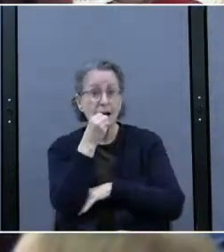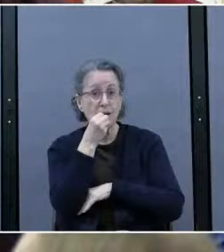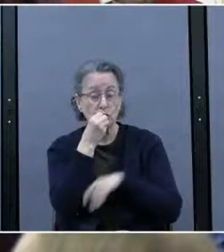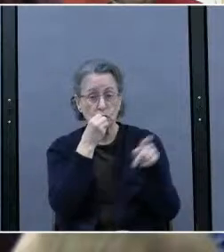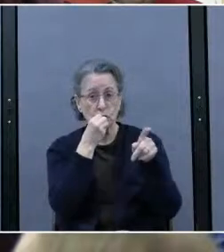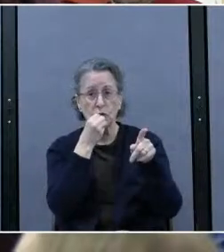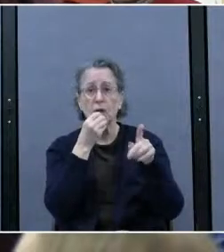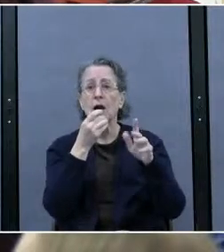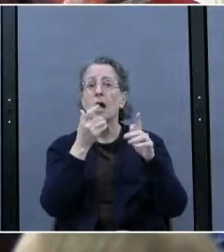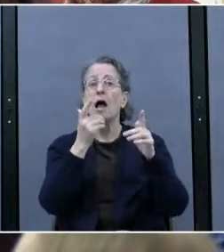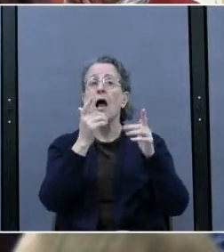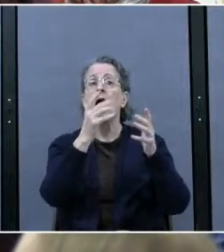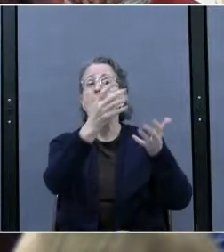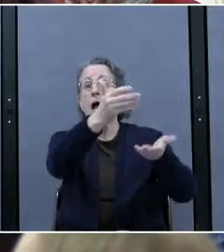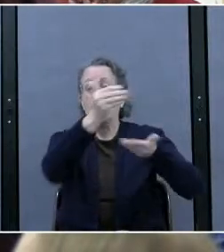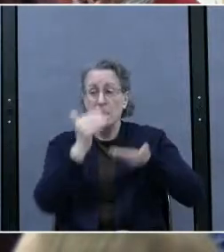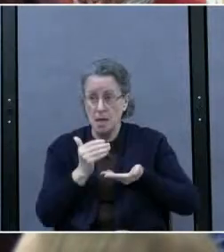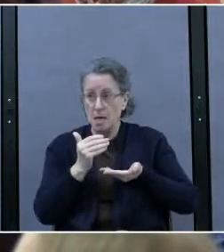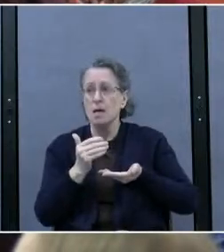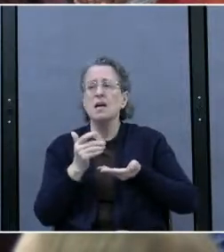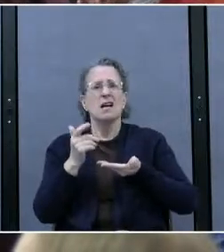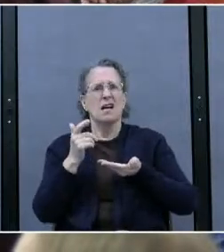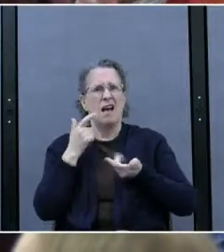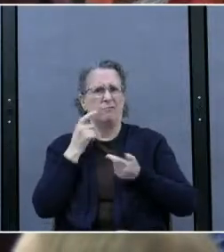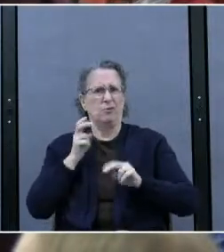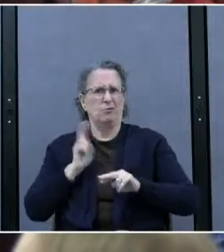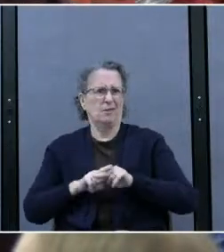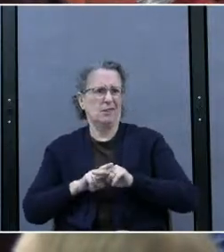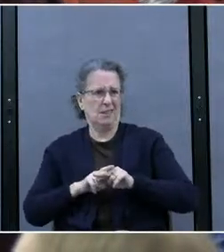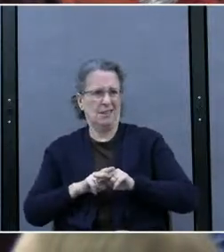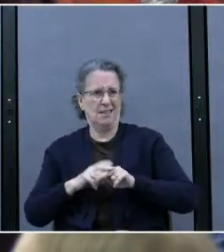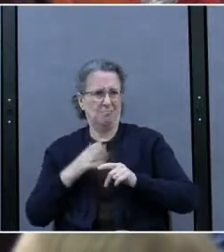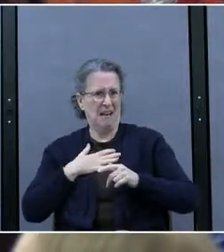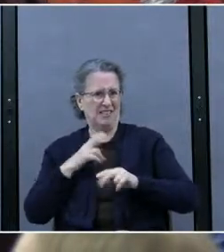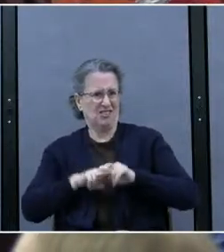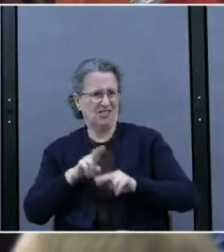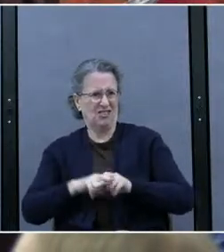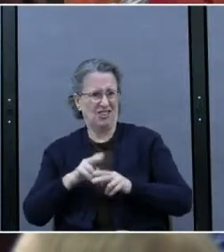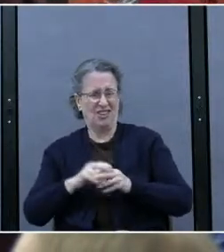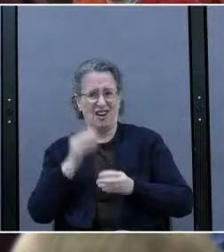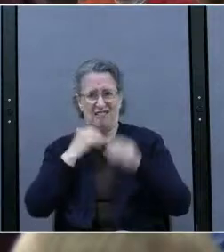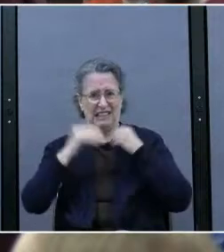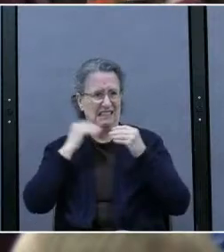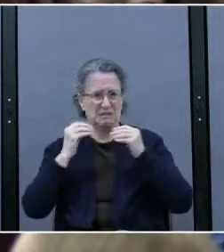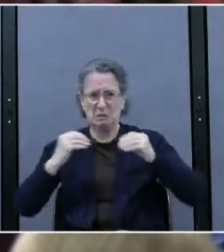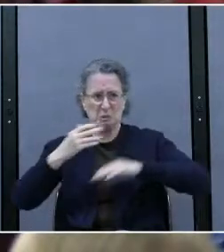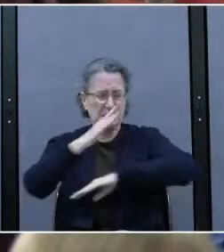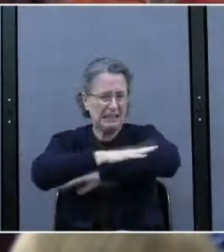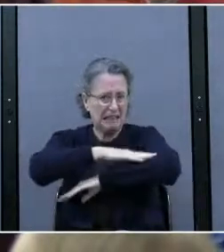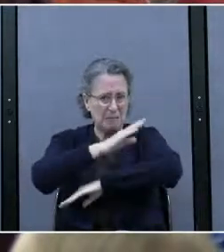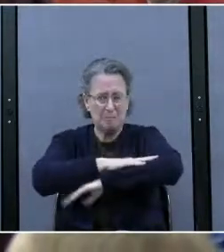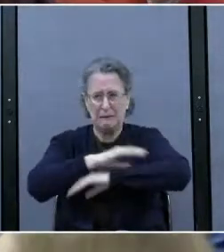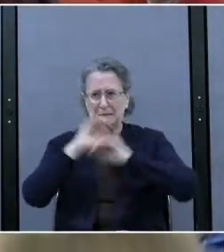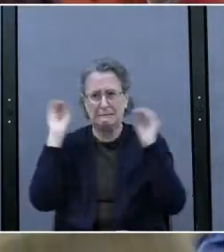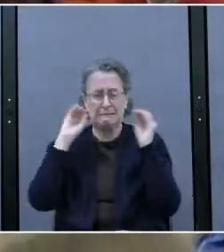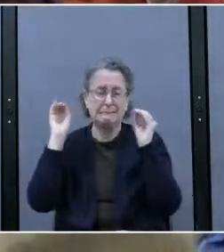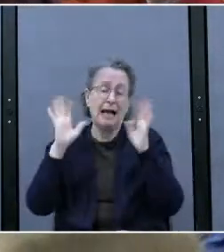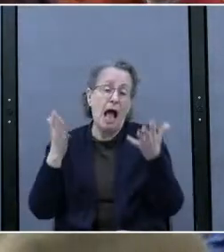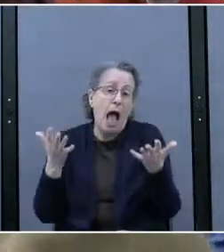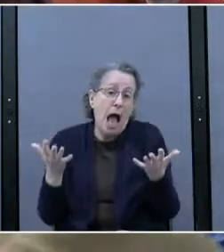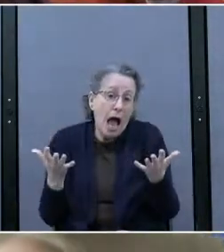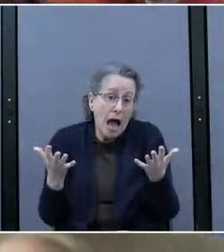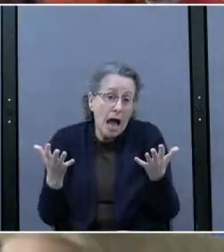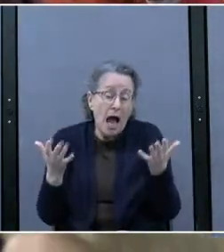seats. And I was wondering, I would like to say, I mean, this is last minute planning, but perhaps